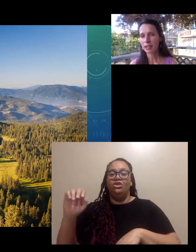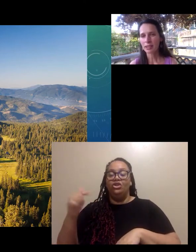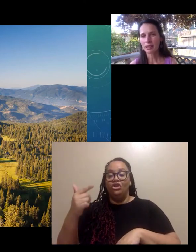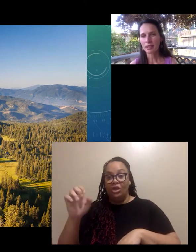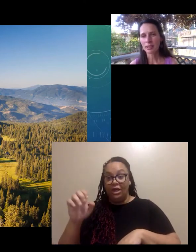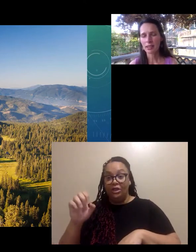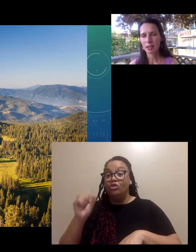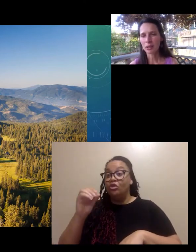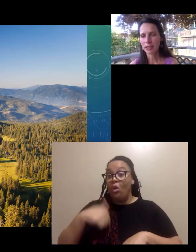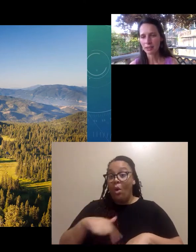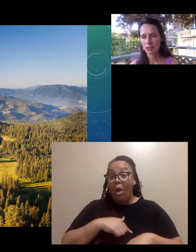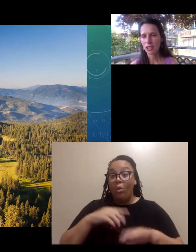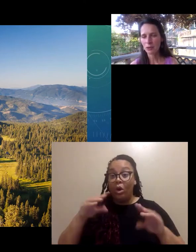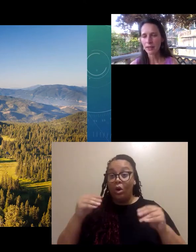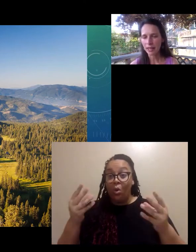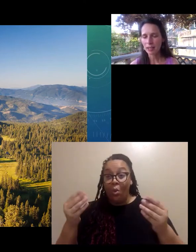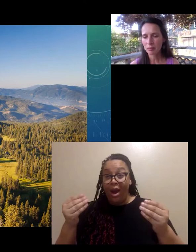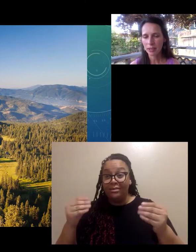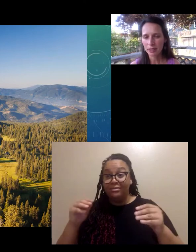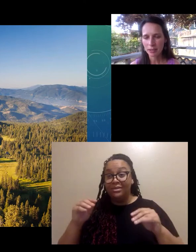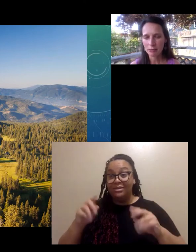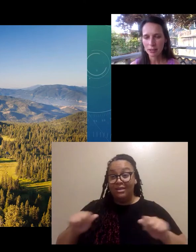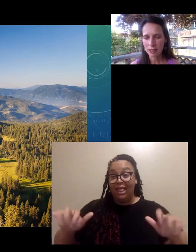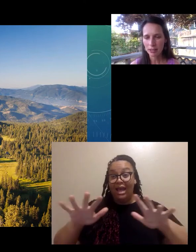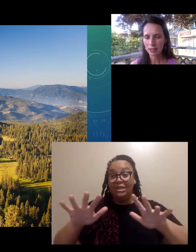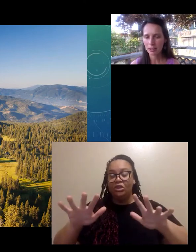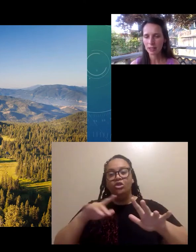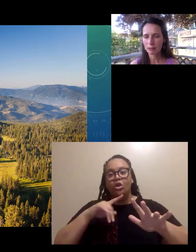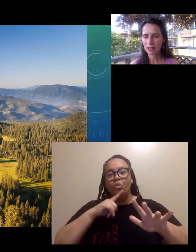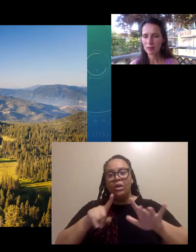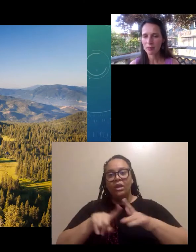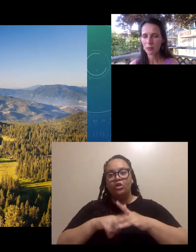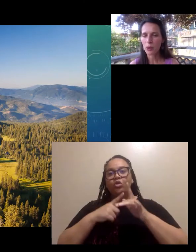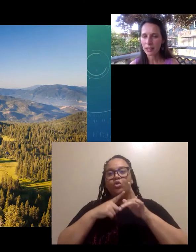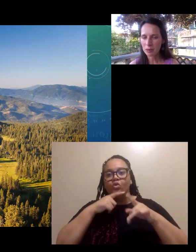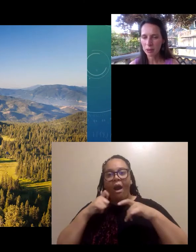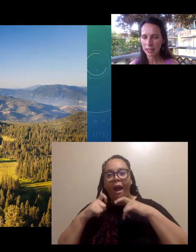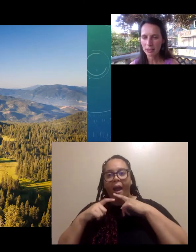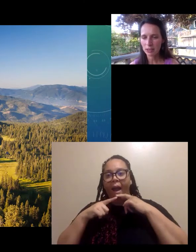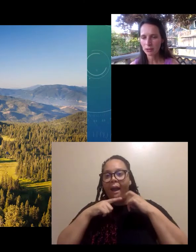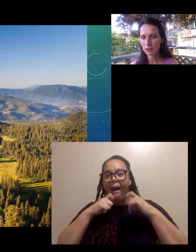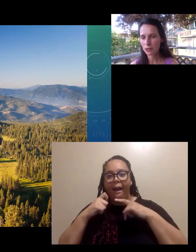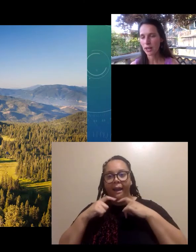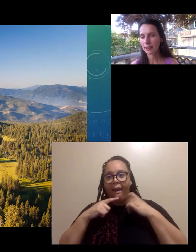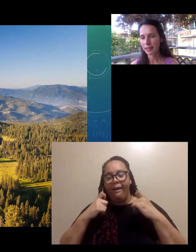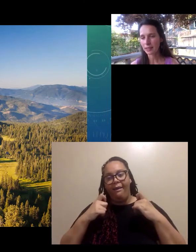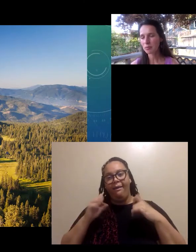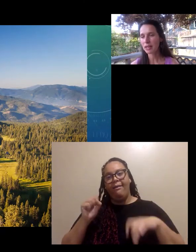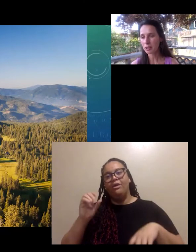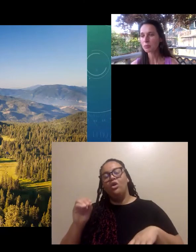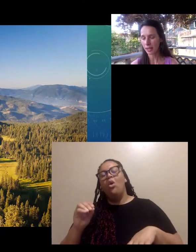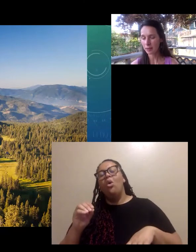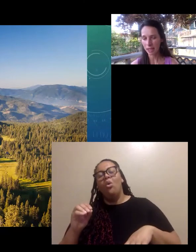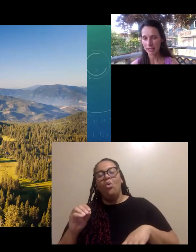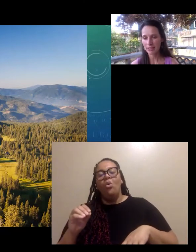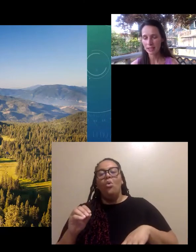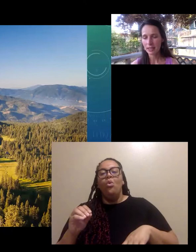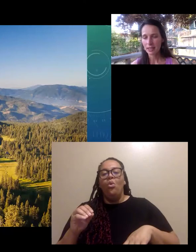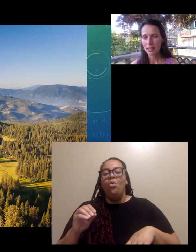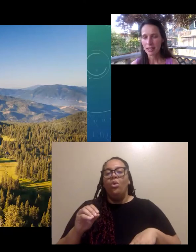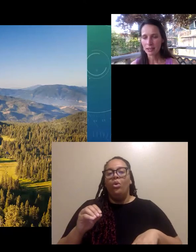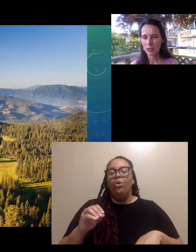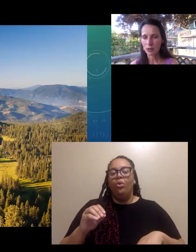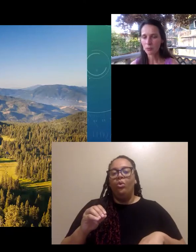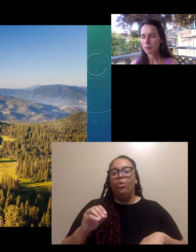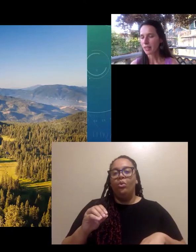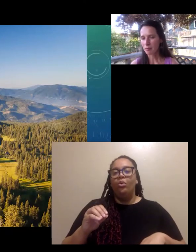up and, uh, the plants are showing that by converting, uh, from wetland plants to dry land, meadow plant plants.